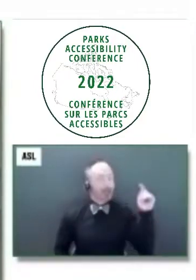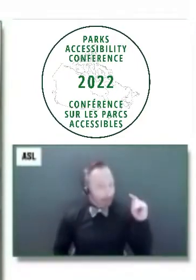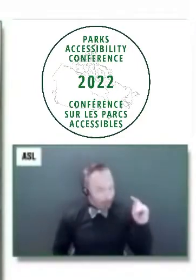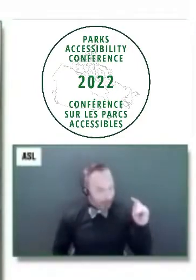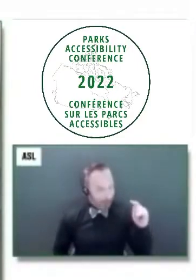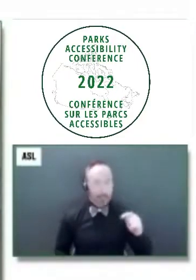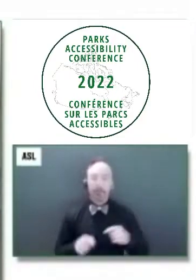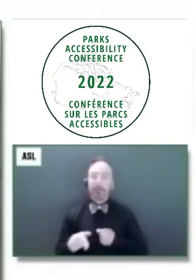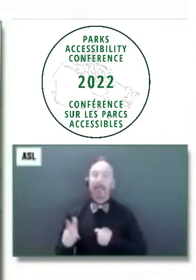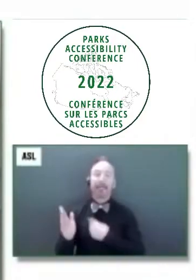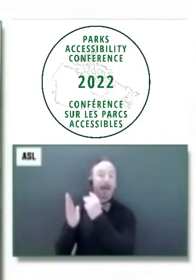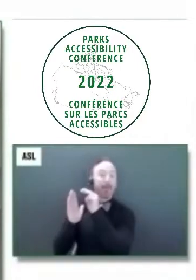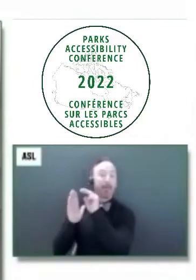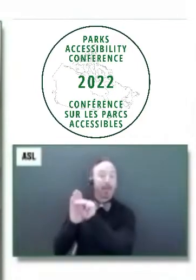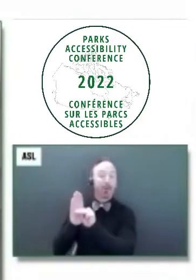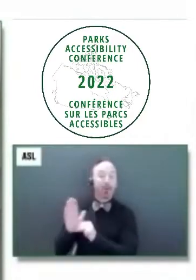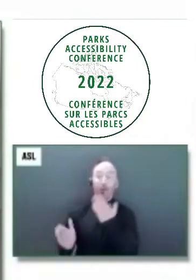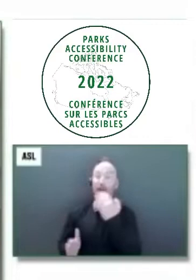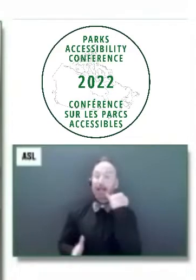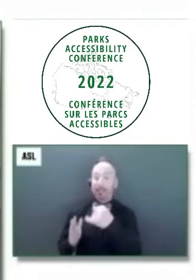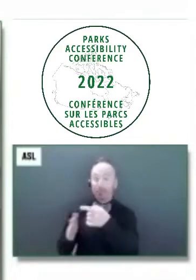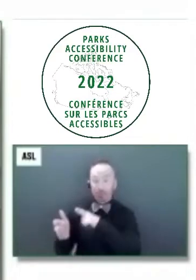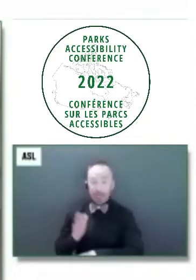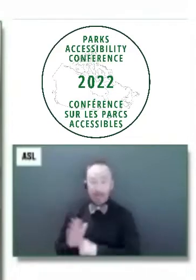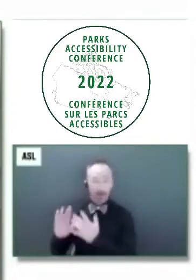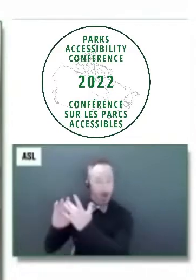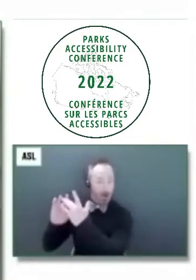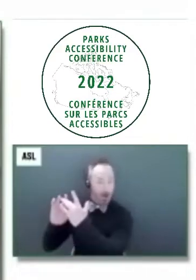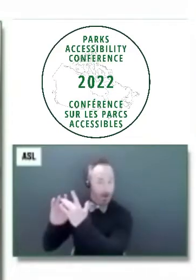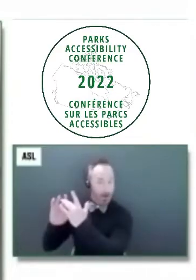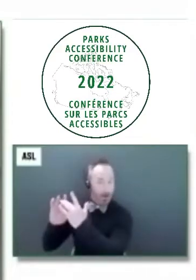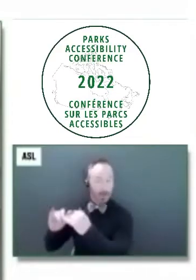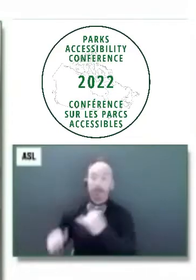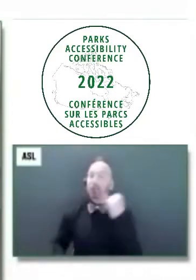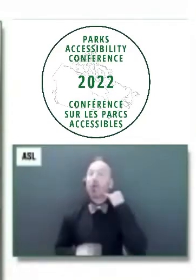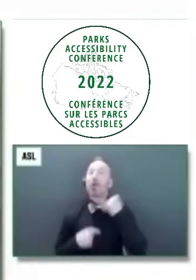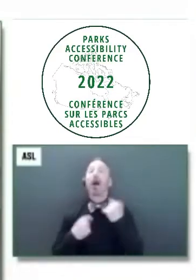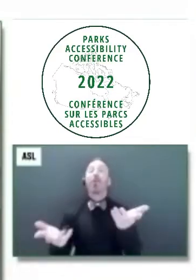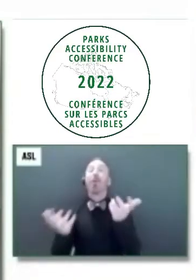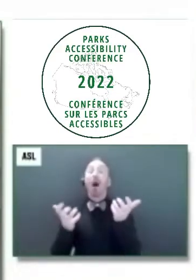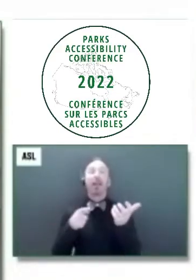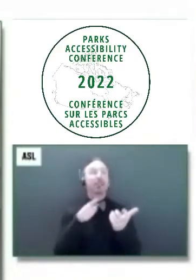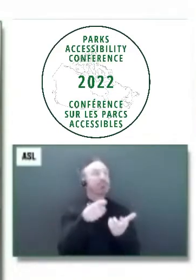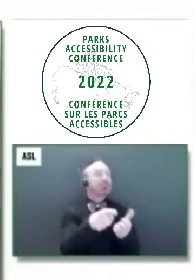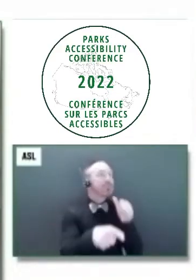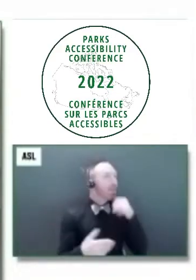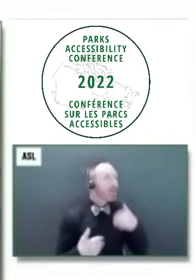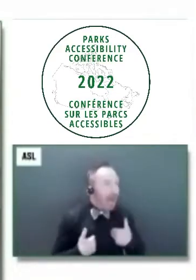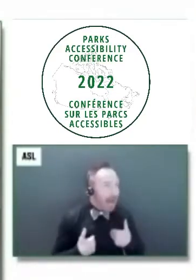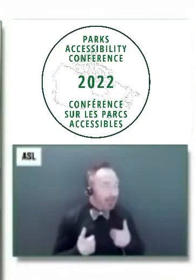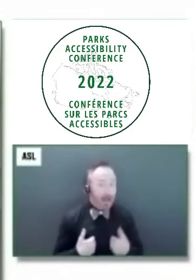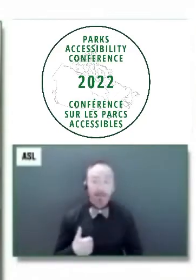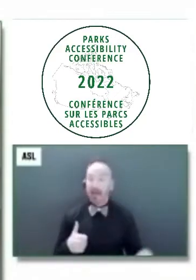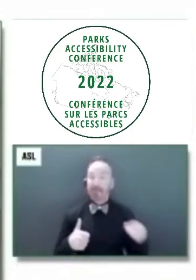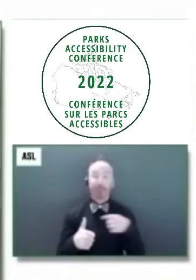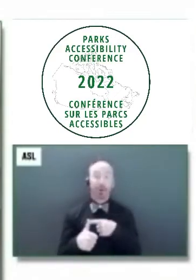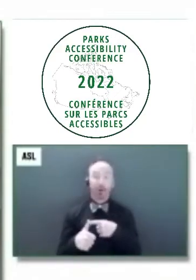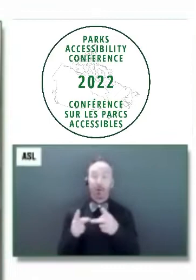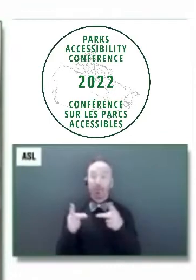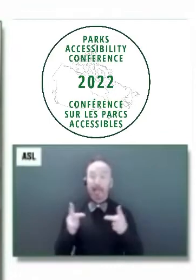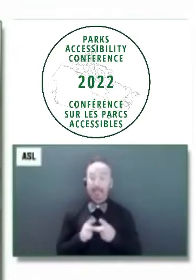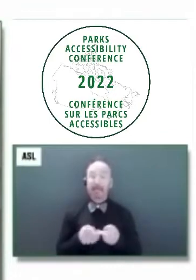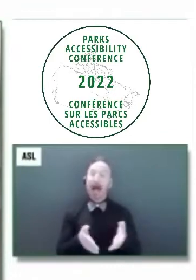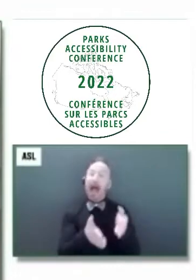read online, except when they don't have something I want. In the first coffee shop, I'd usually ask the barista for